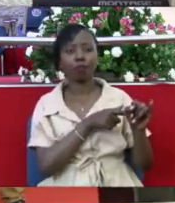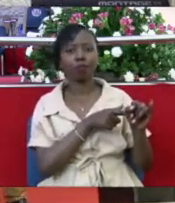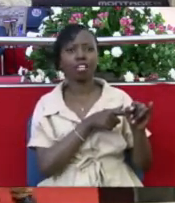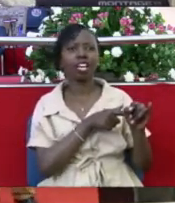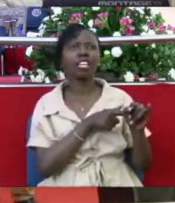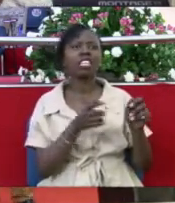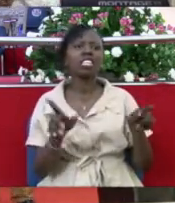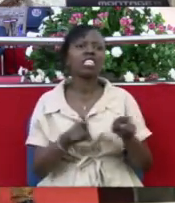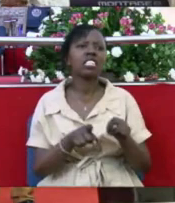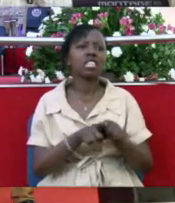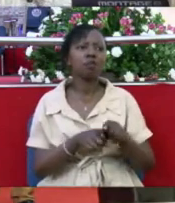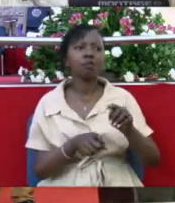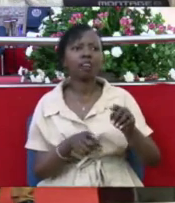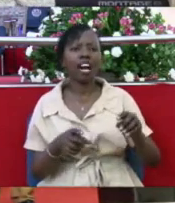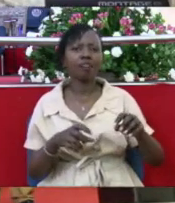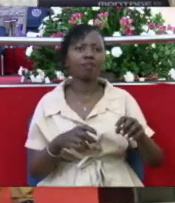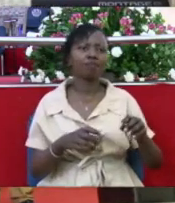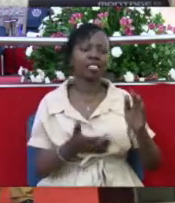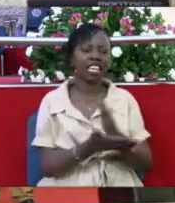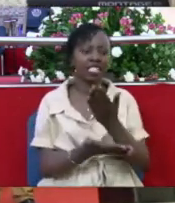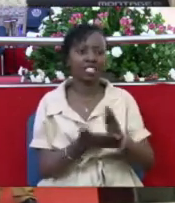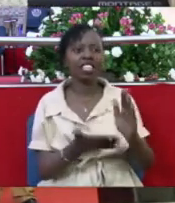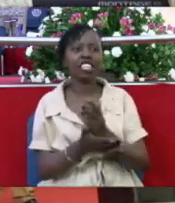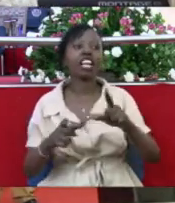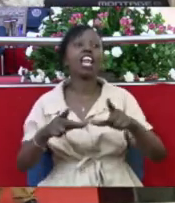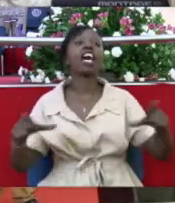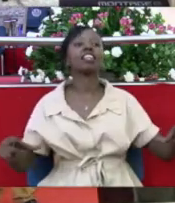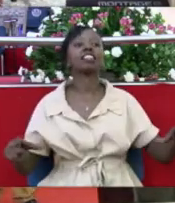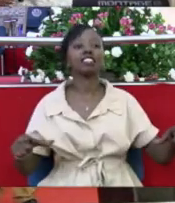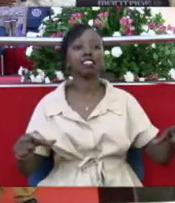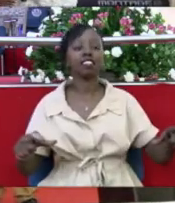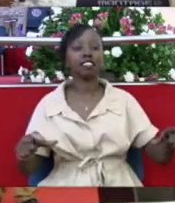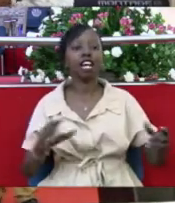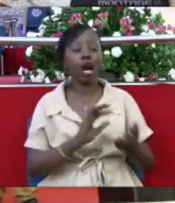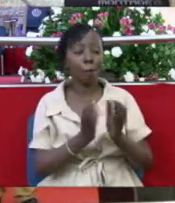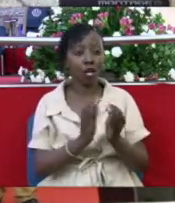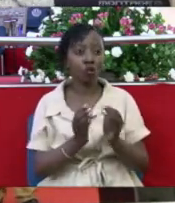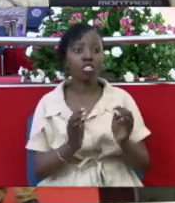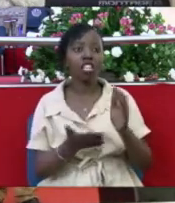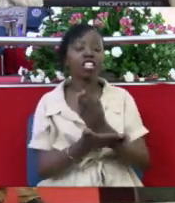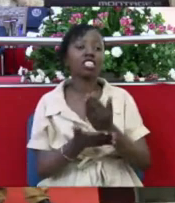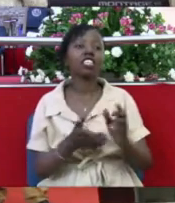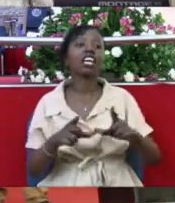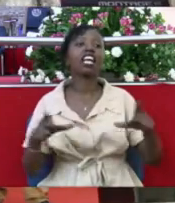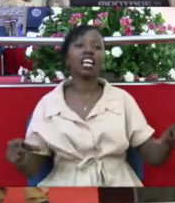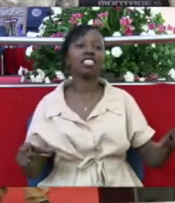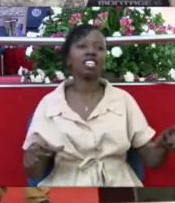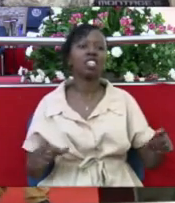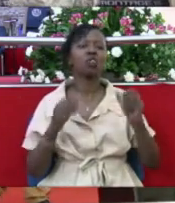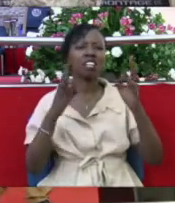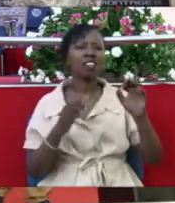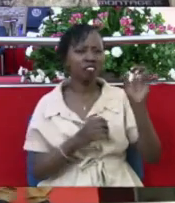mashamba. Sawa sawa. Amen. In fact, if you read the book of Joshua, when you're tired, you'll sleep. Joshua ukisoma